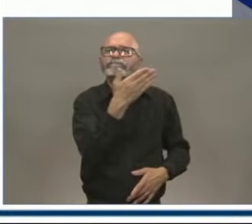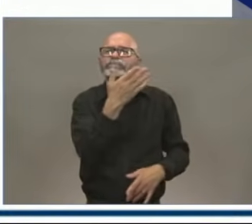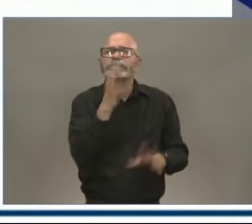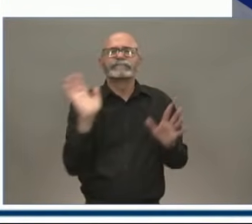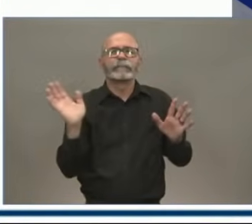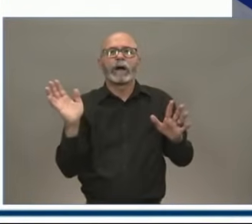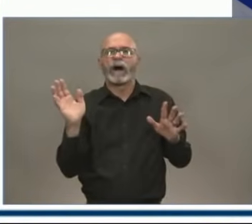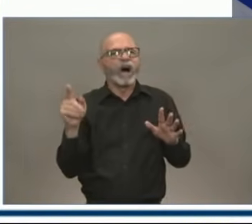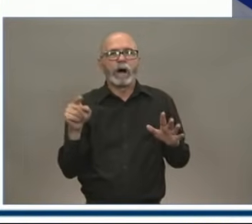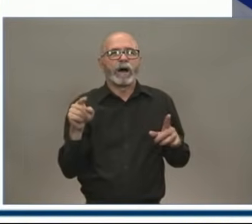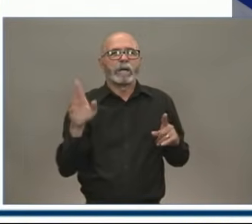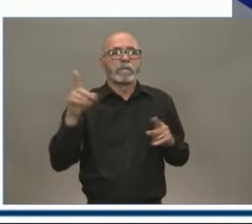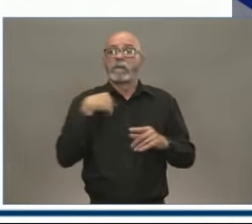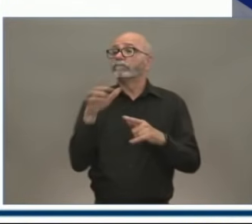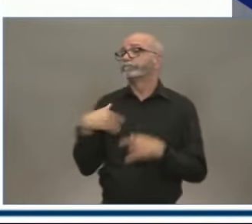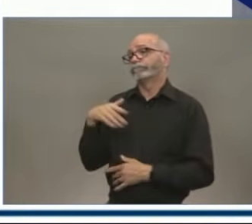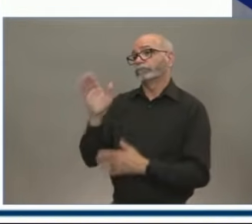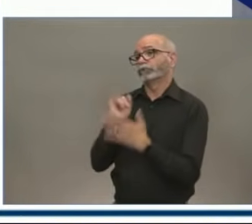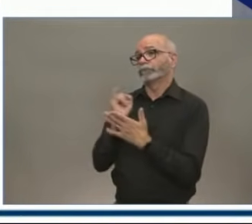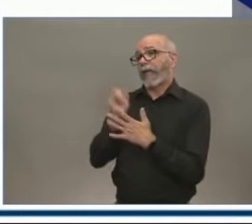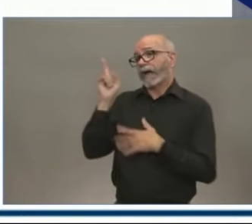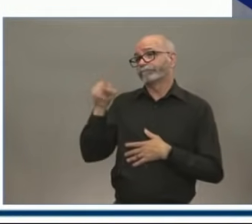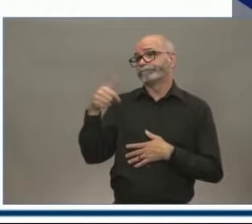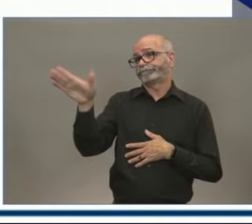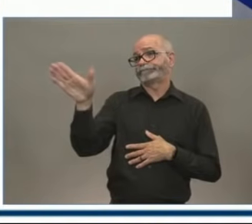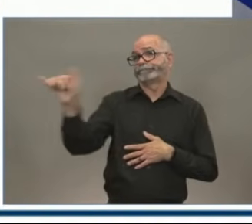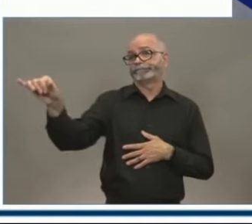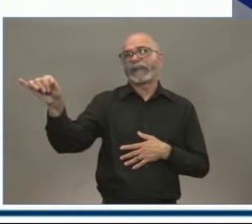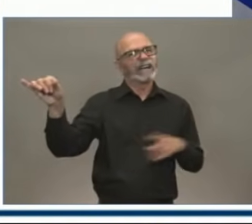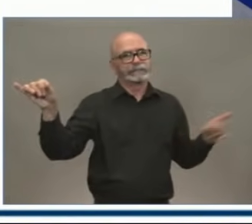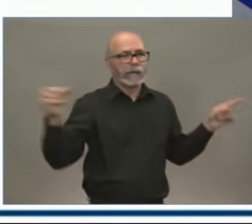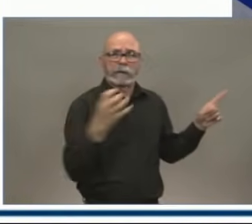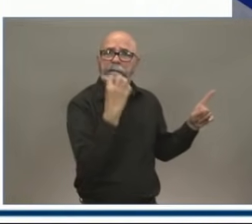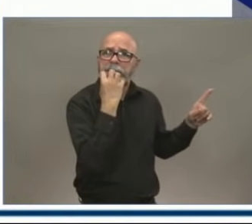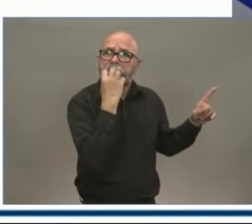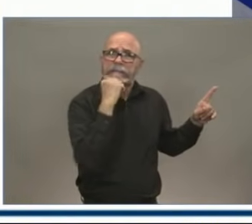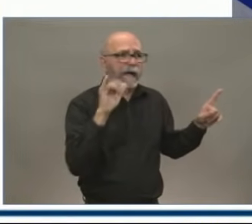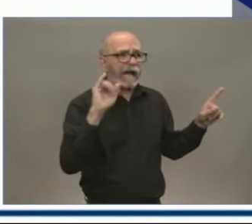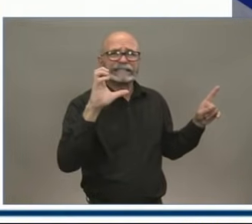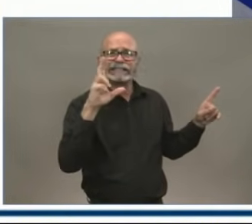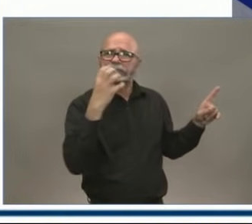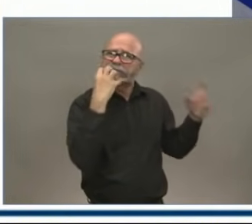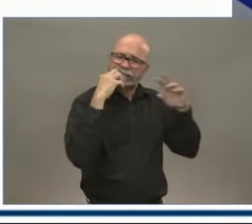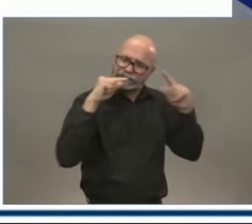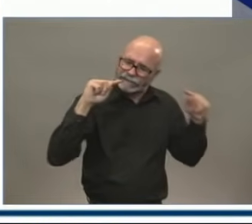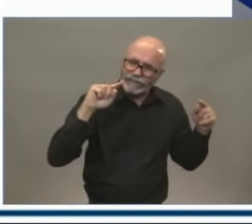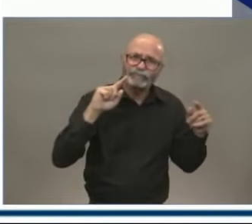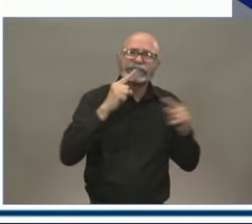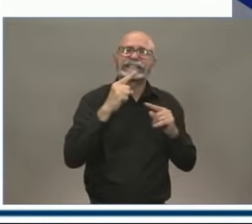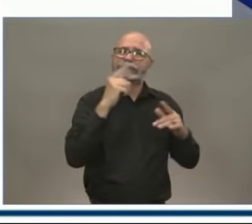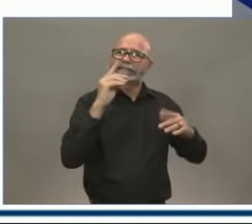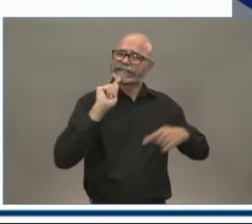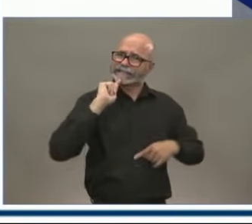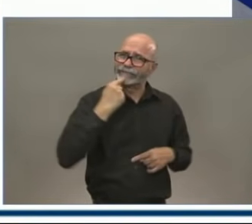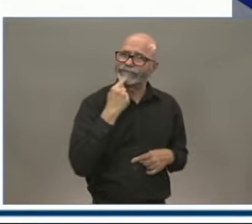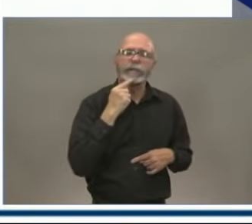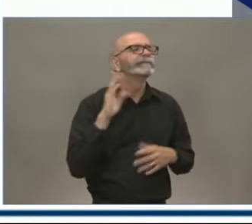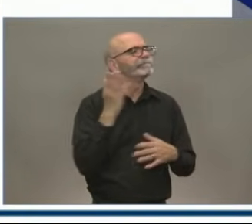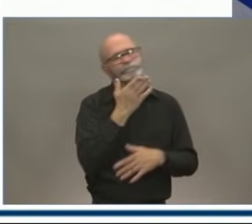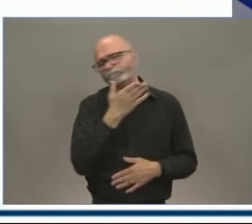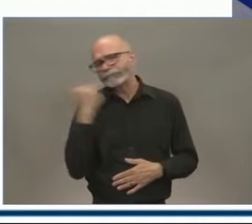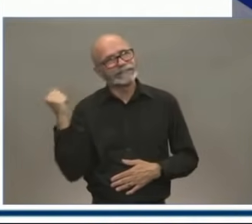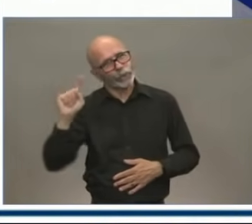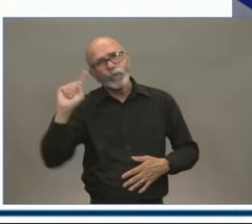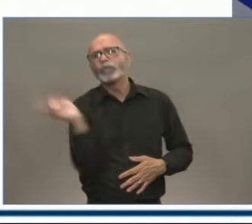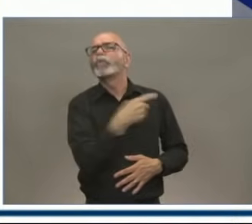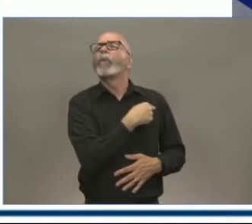out of our acute care system because we don't want to put them on a ventilator or don't want to put them in the system. We are doing everything we can to prevent them